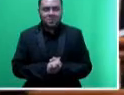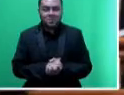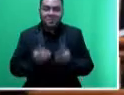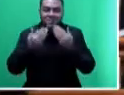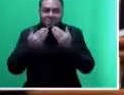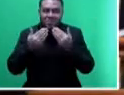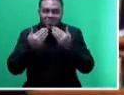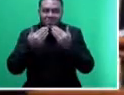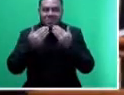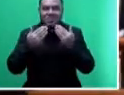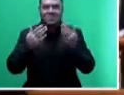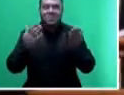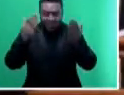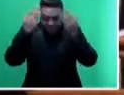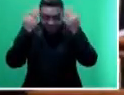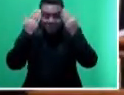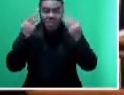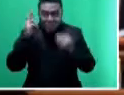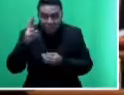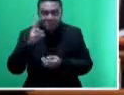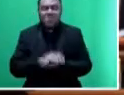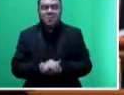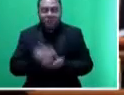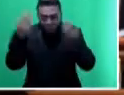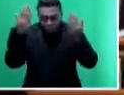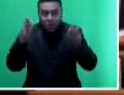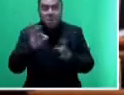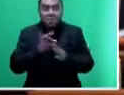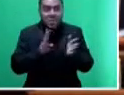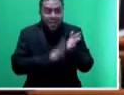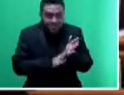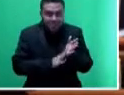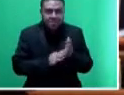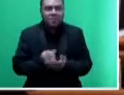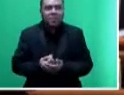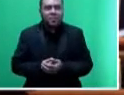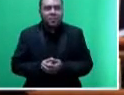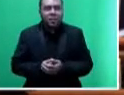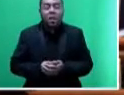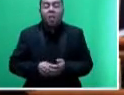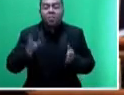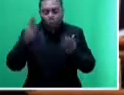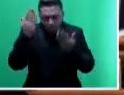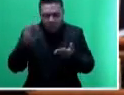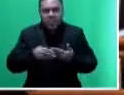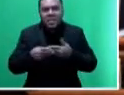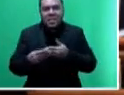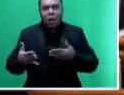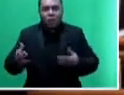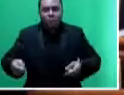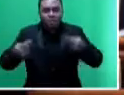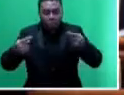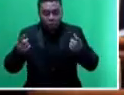Thank you, Honourable Speaker, sir. Honourable Prime Minister, the Honourable Leader of the Opposition, Honourable Attorney